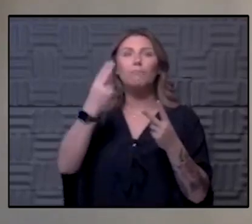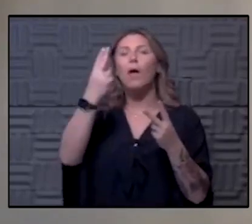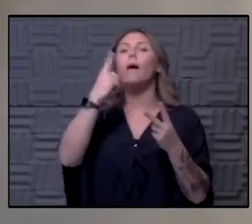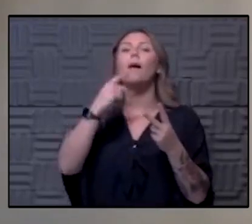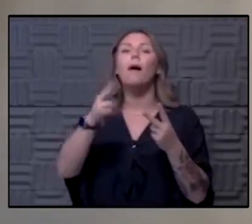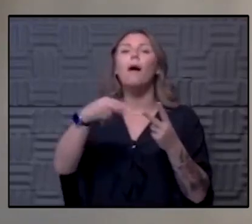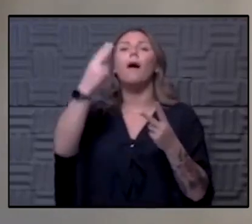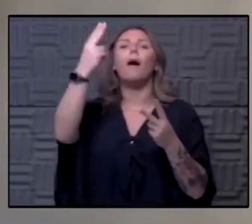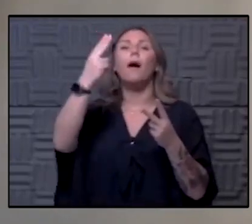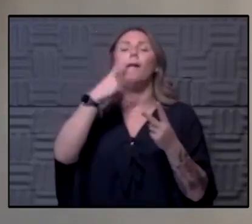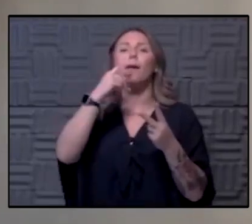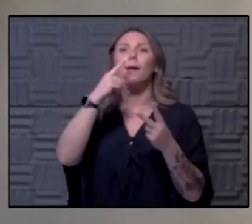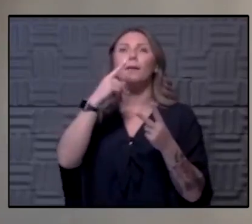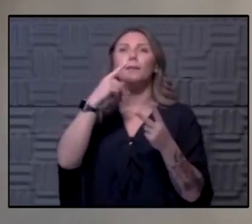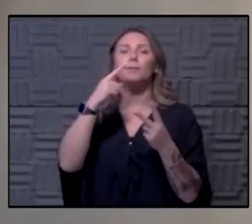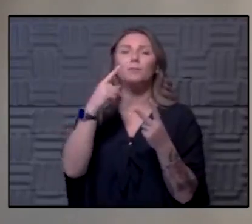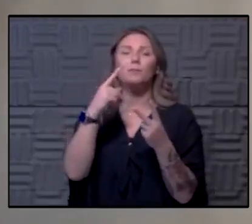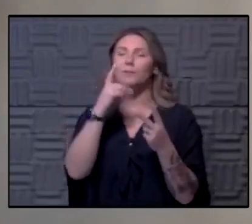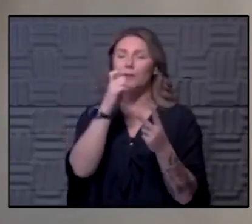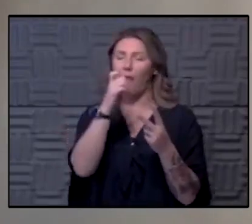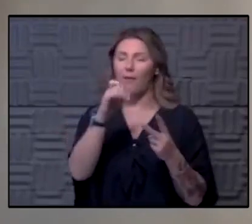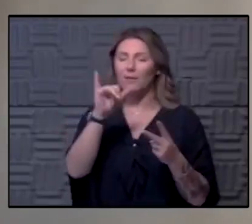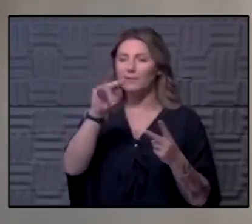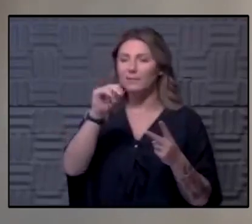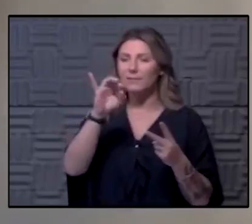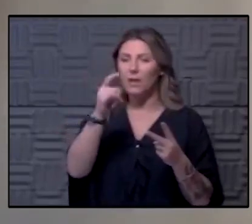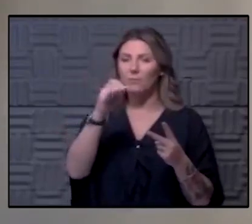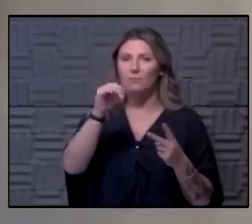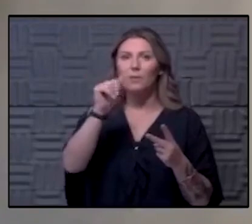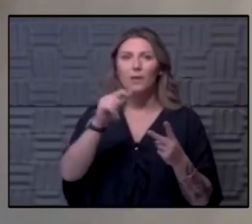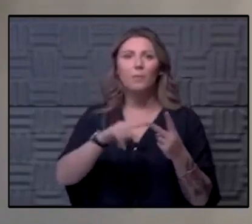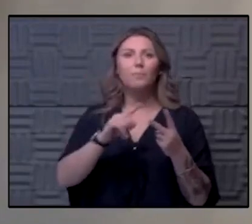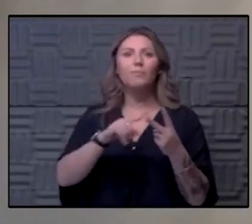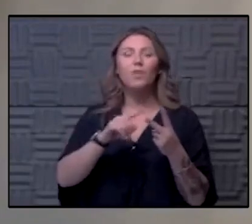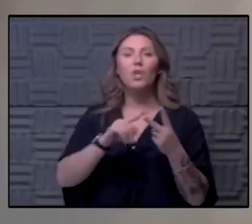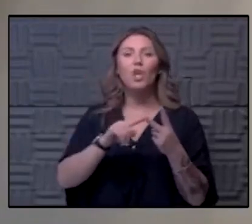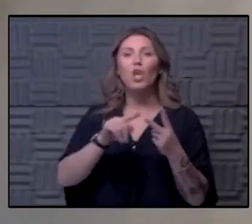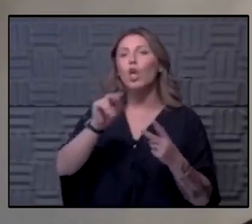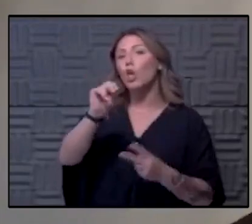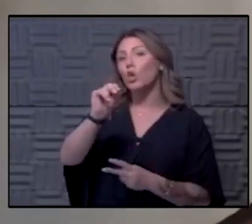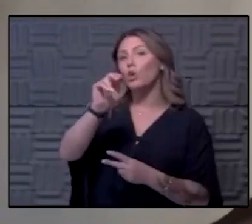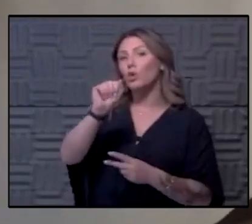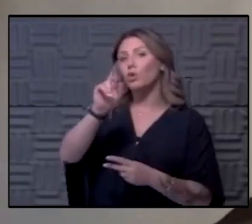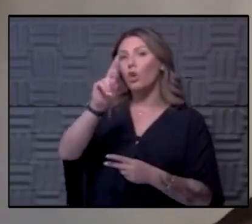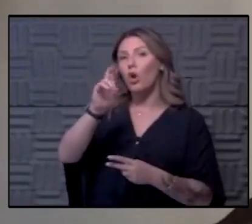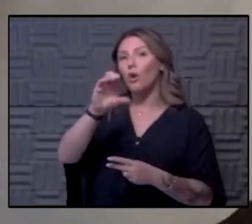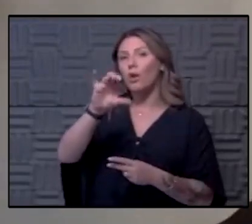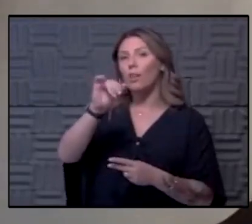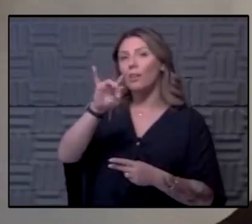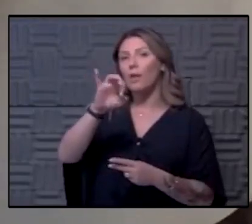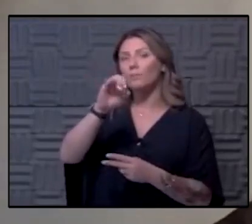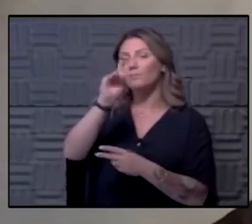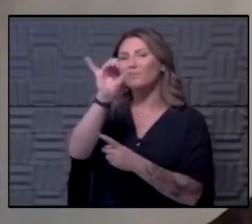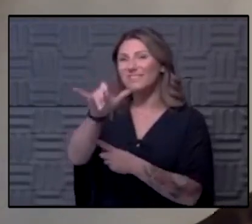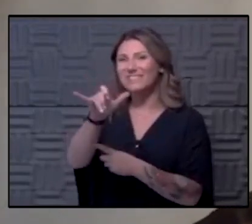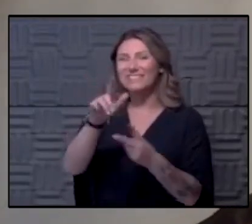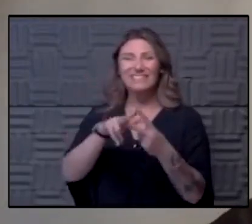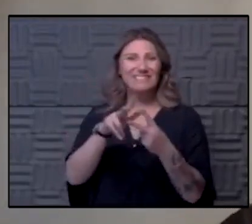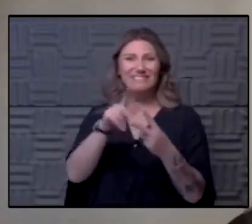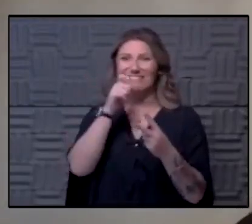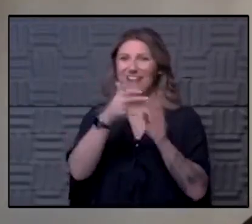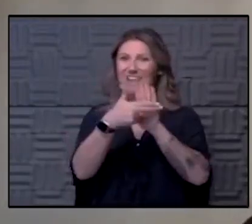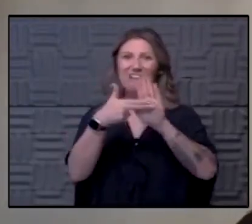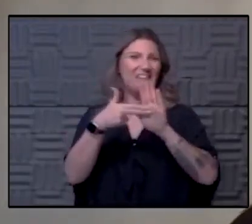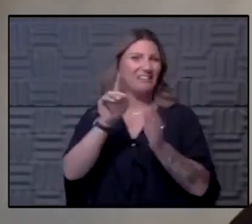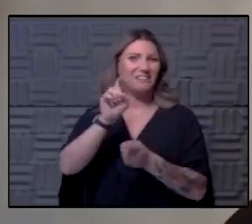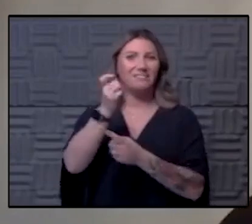hypersomnolence or insomnia, or sorry, not insomnia, narcolepsy. And so those are not to diagnose insomnia. We do